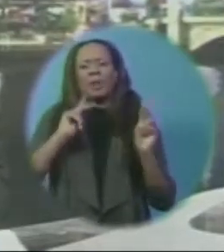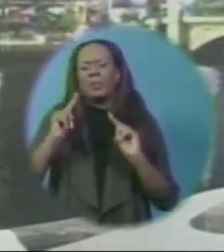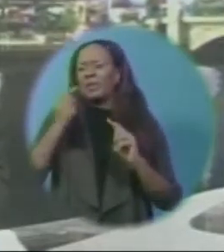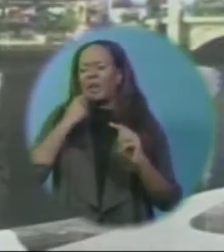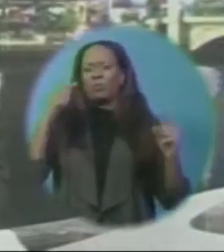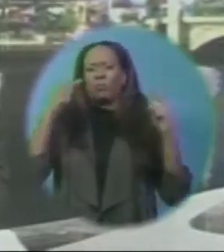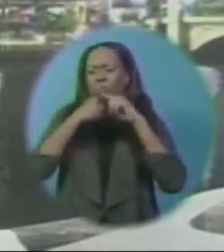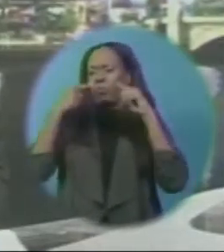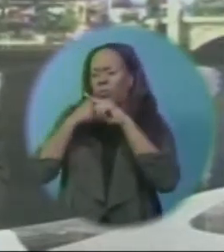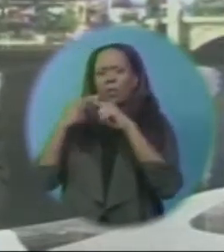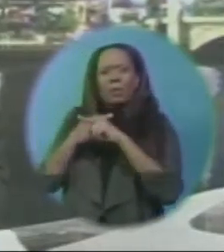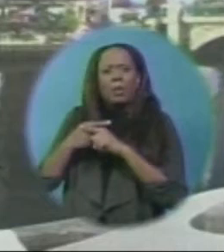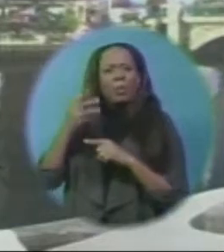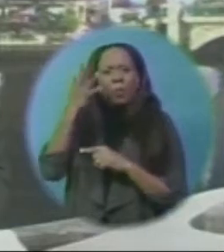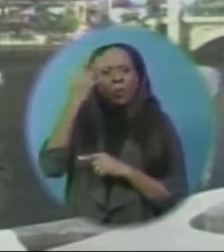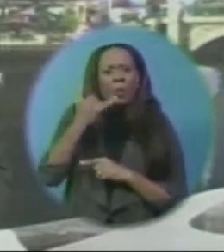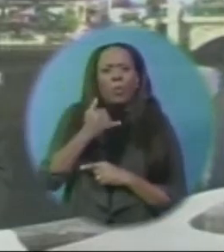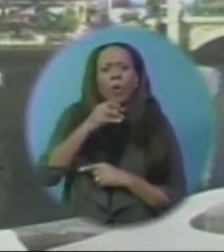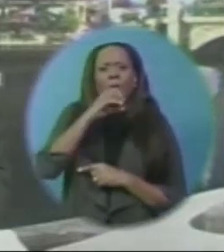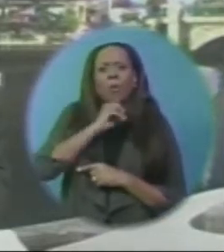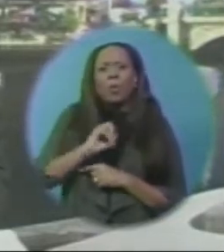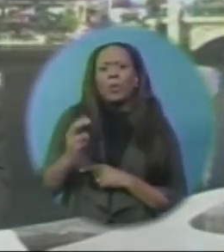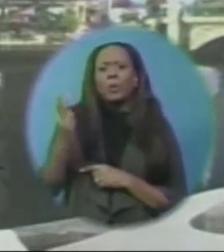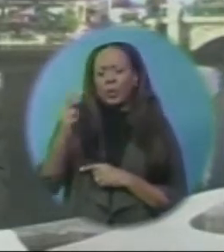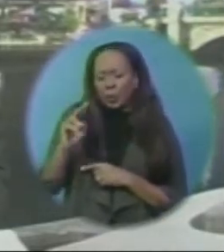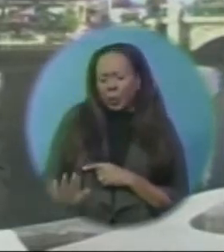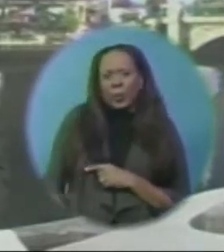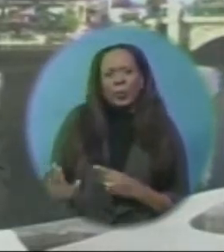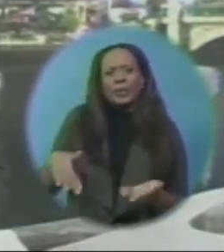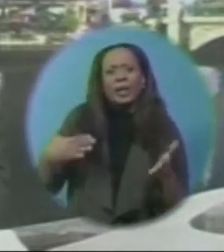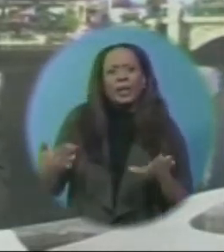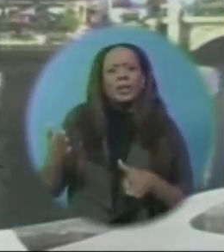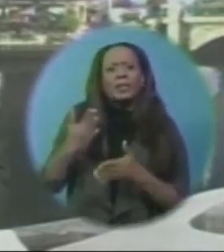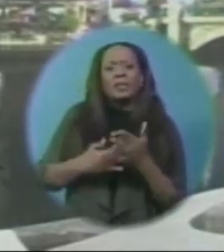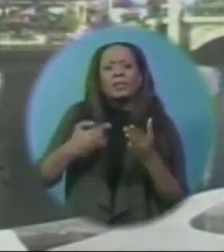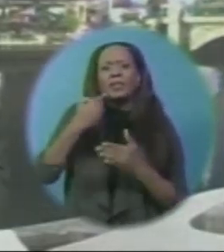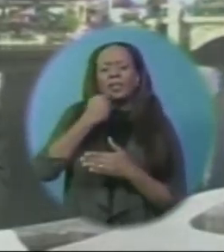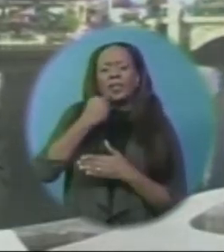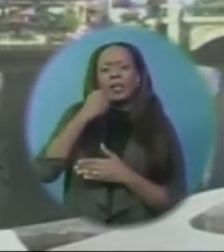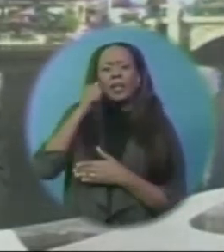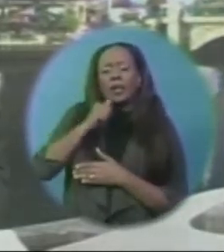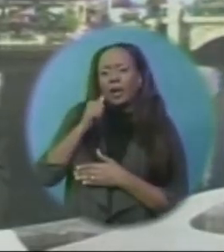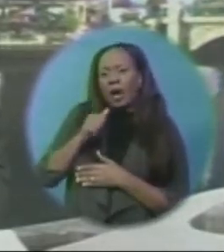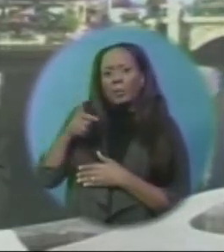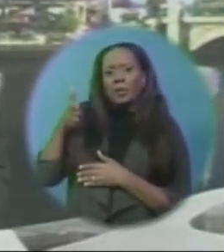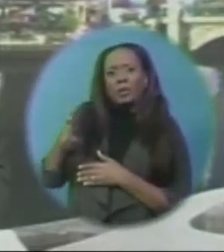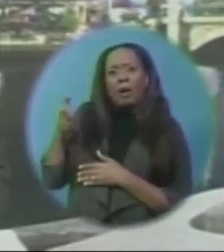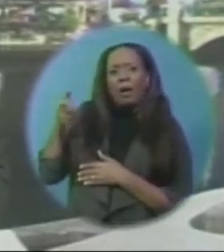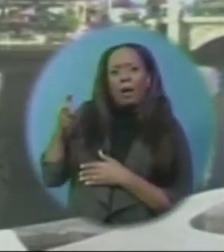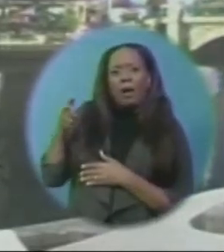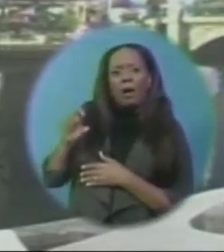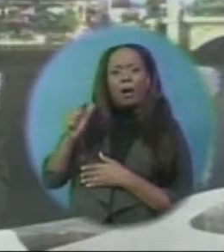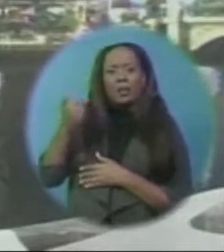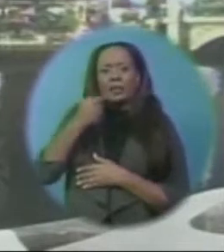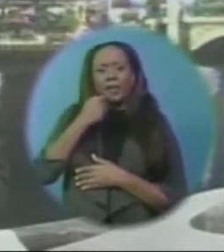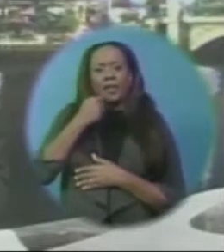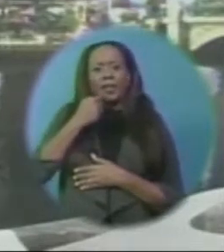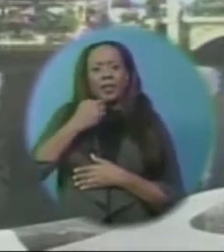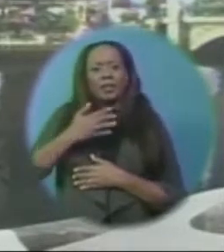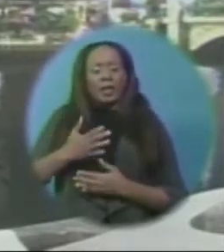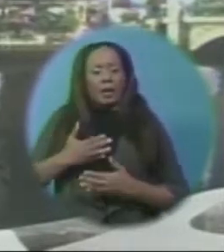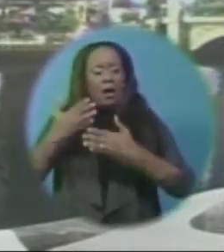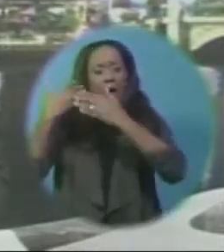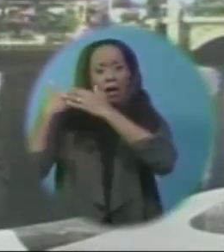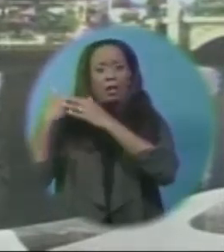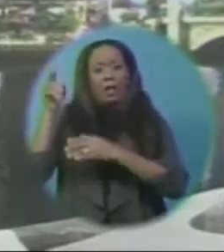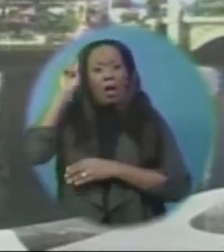caused the death of the 2-year-old child, with some media reports indicating that she had been shot and others claiming that she had fallen from